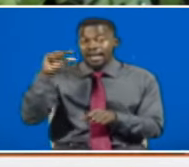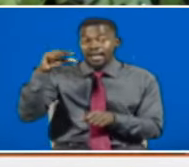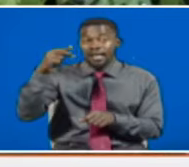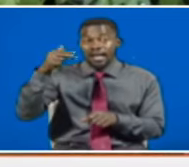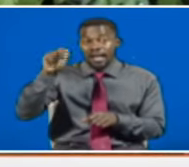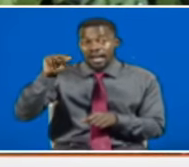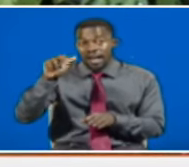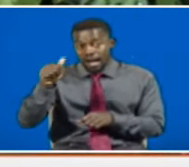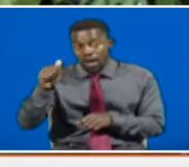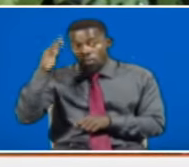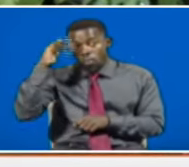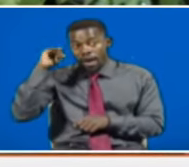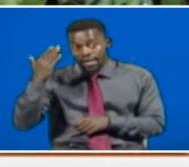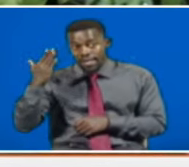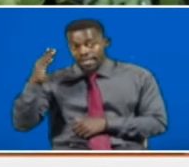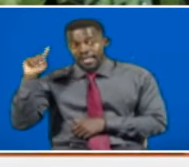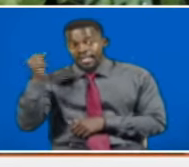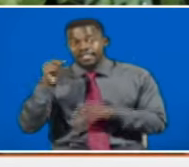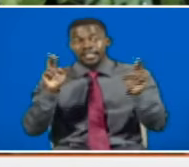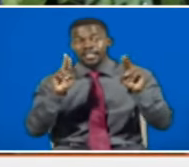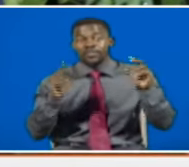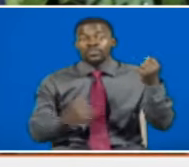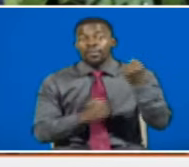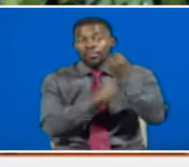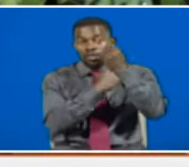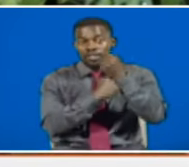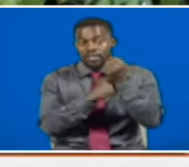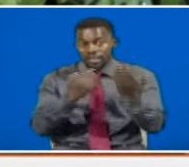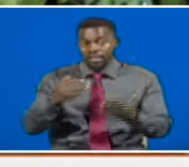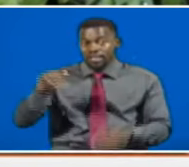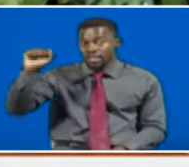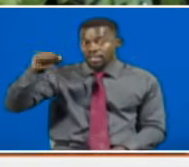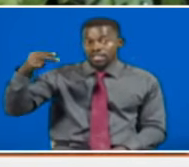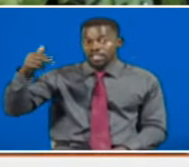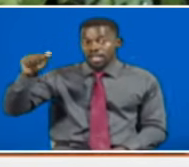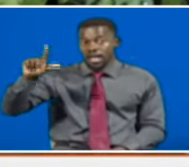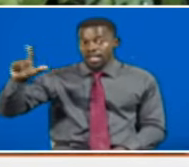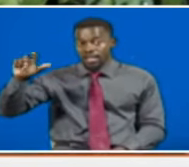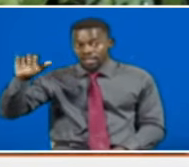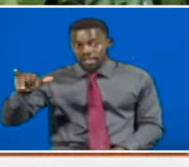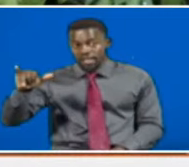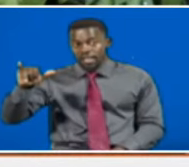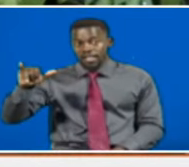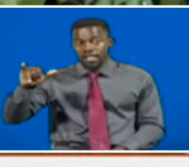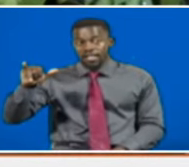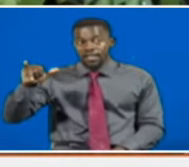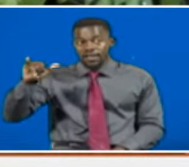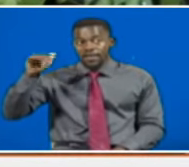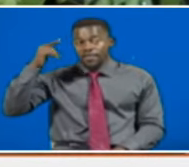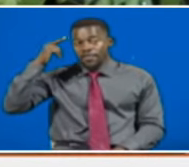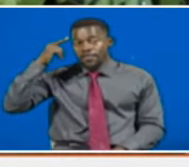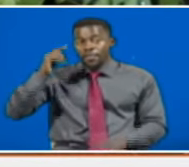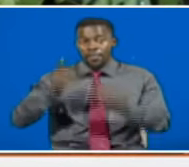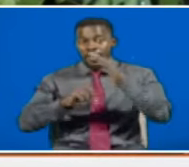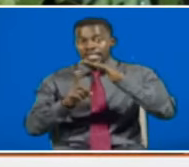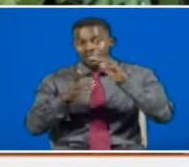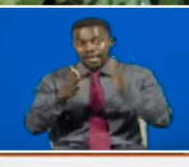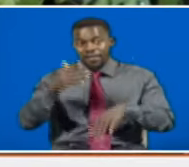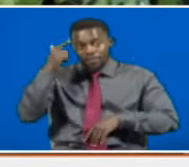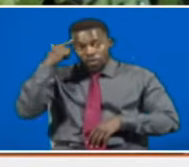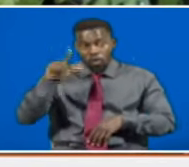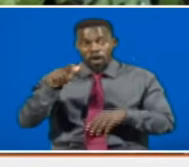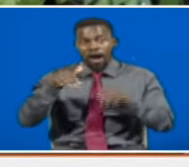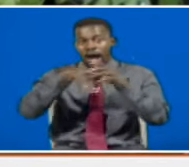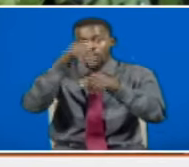Ghana for the candidature of Honorable Shirley Bochwi, Minister of Foreign Affairs and